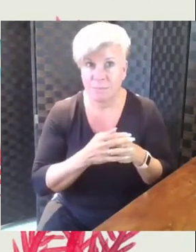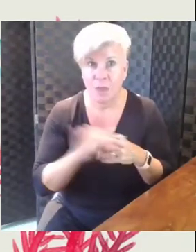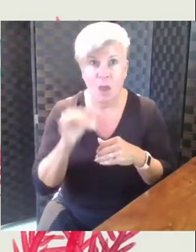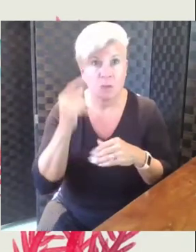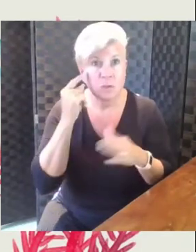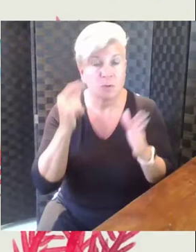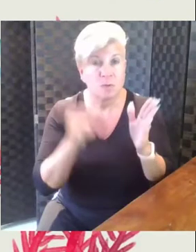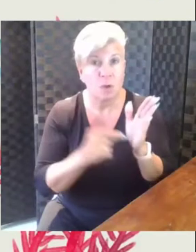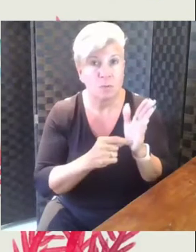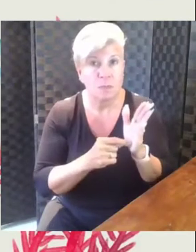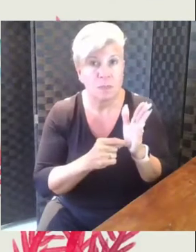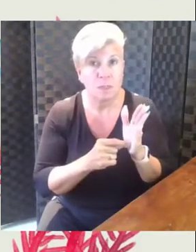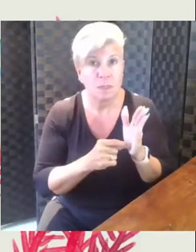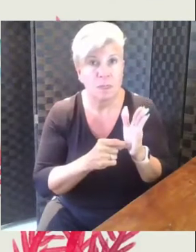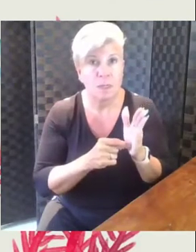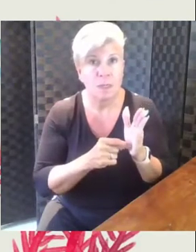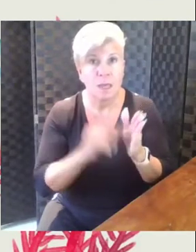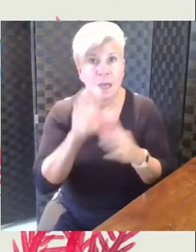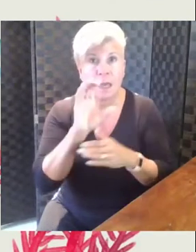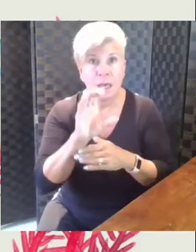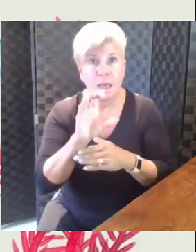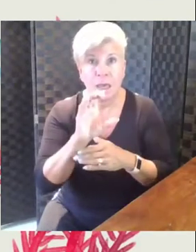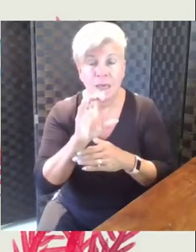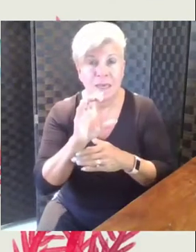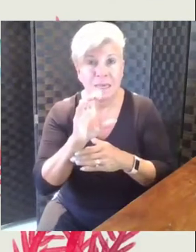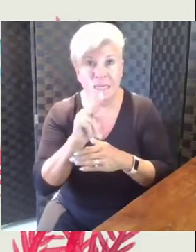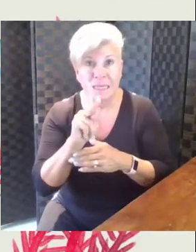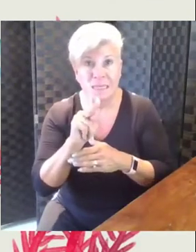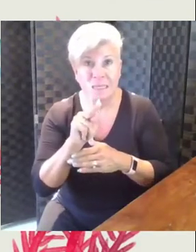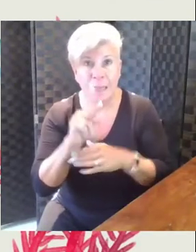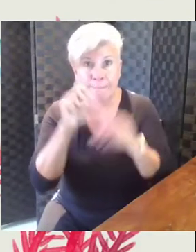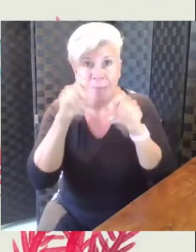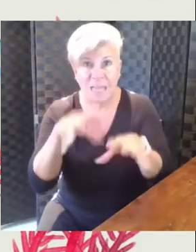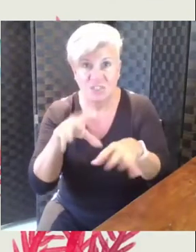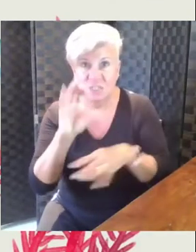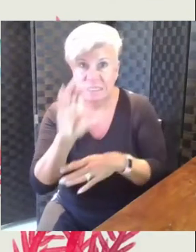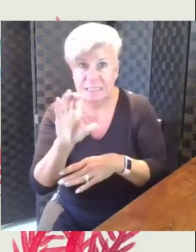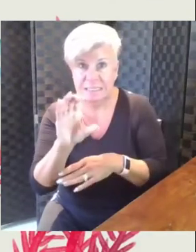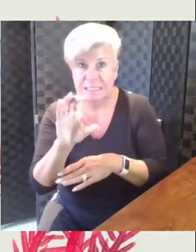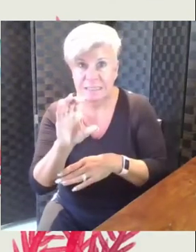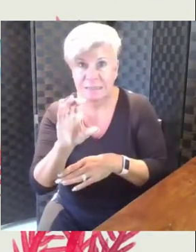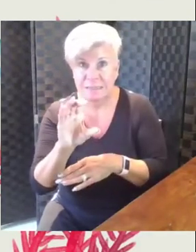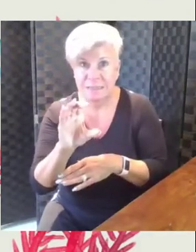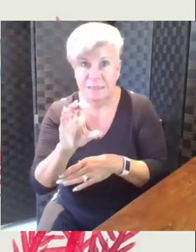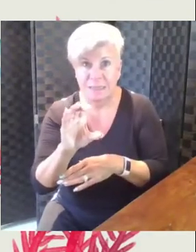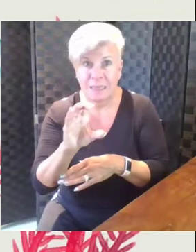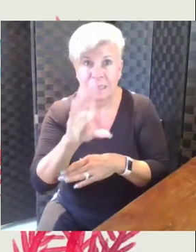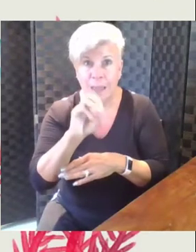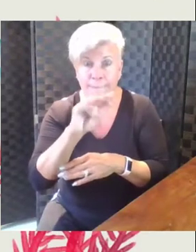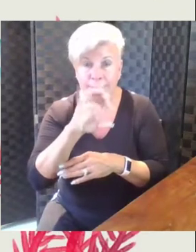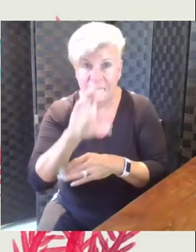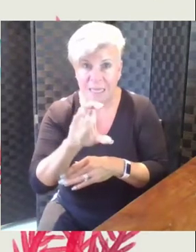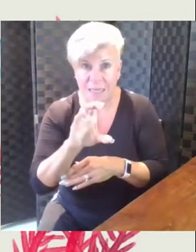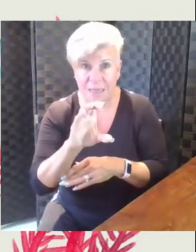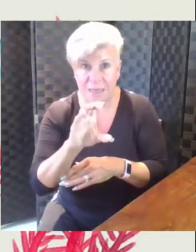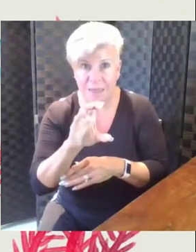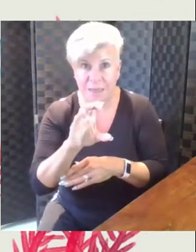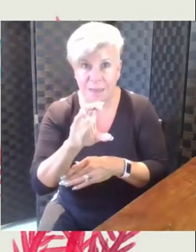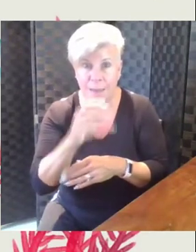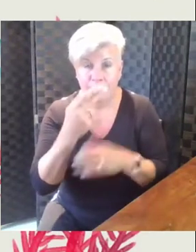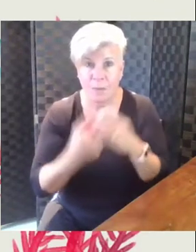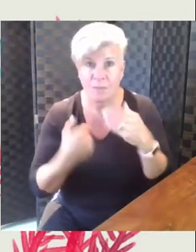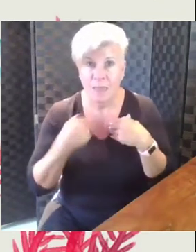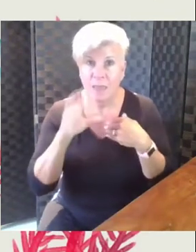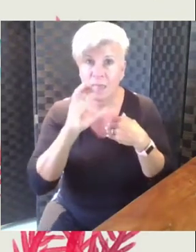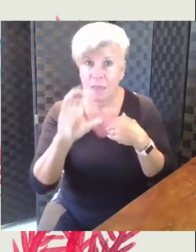also notice that k sound in words like magic and comic. Both of